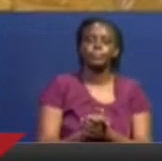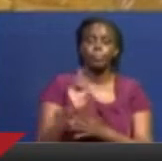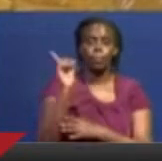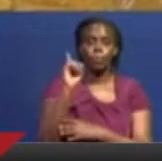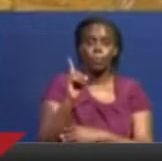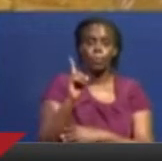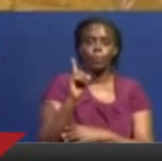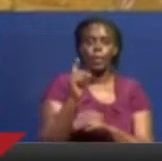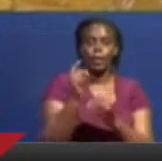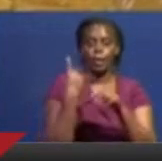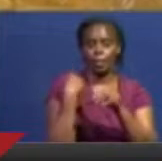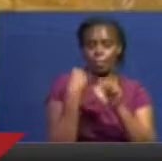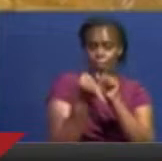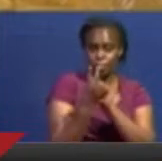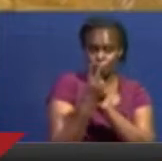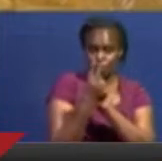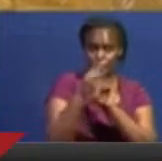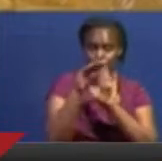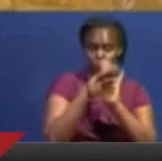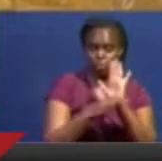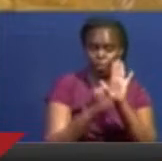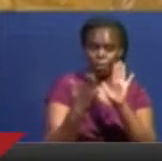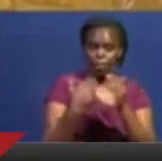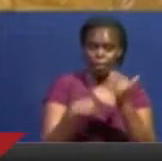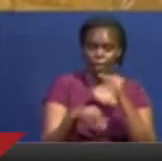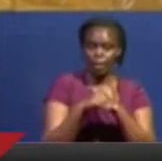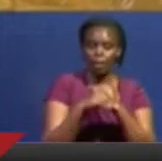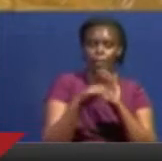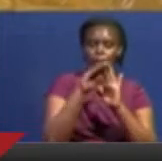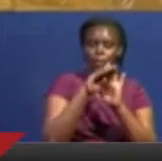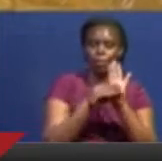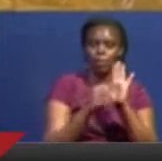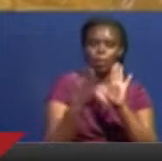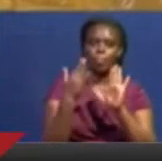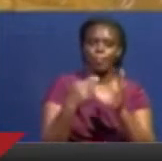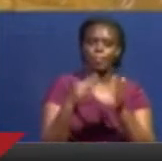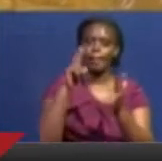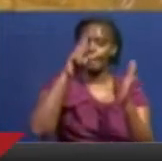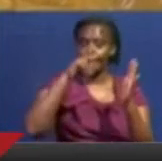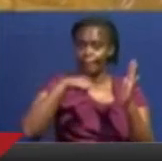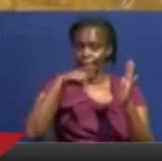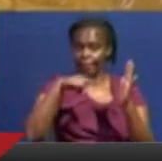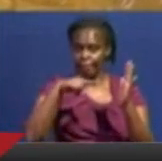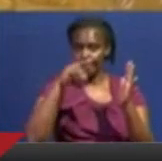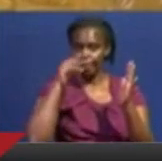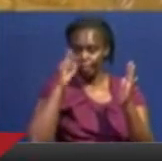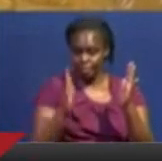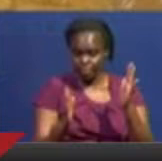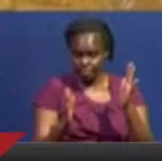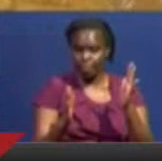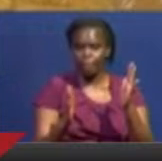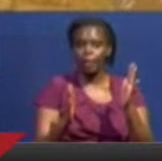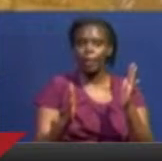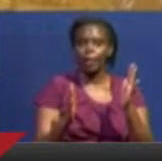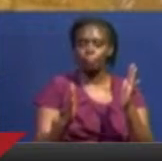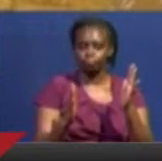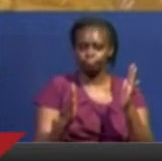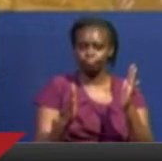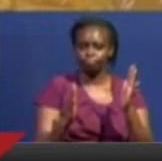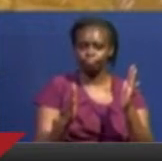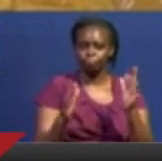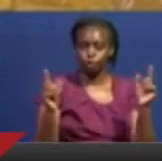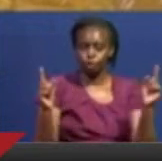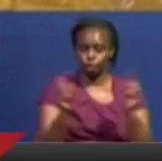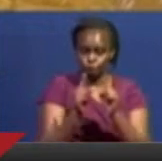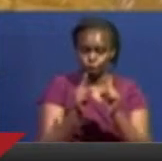When order number 12 on the order paper, the supplementary order paper is read, the Speaker will give some short